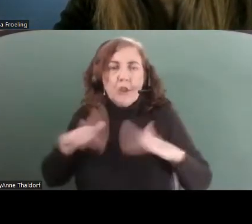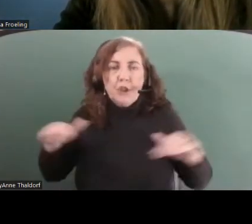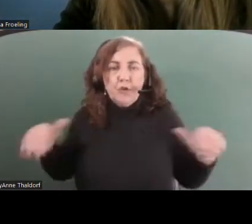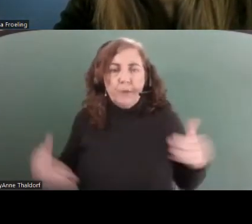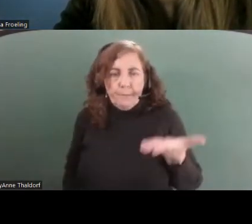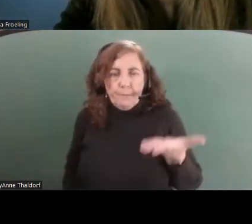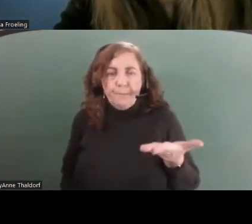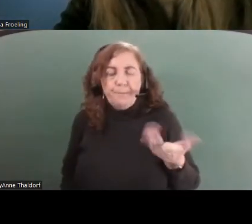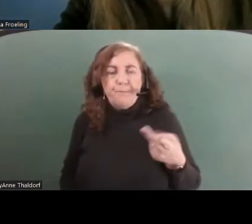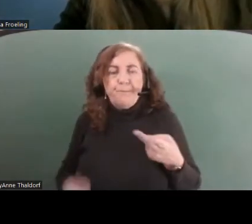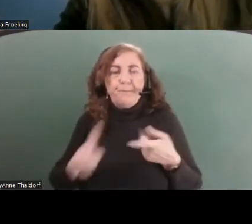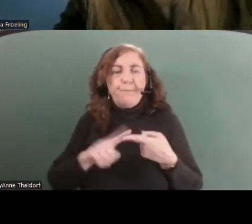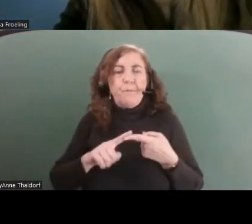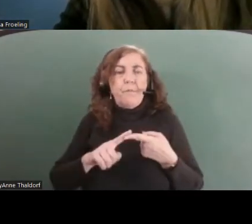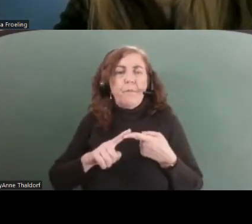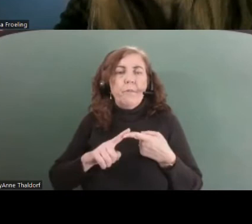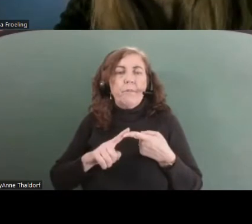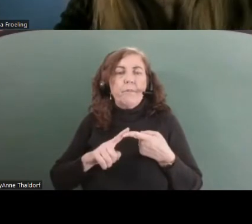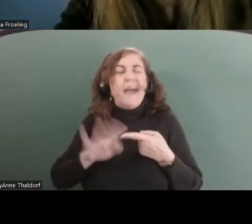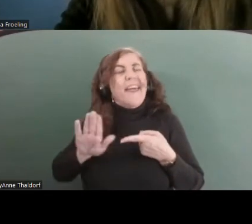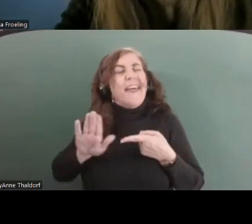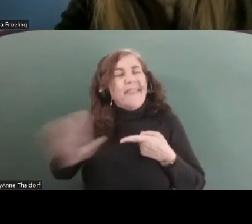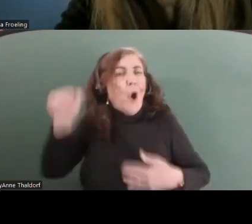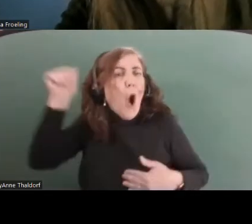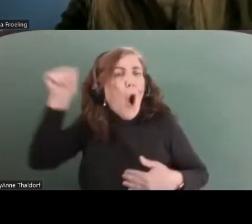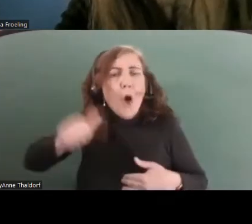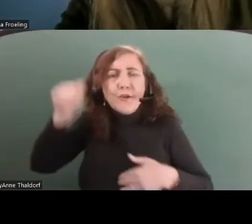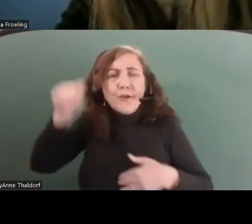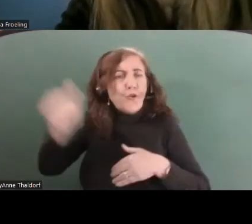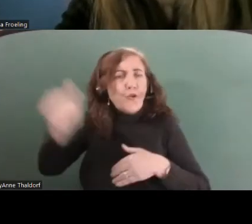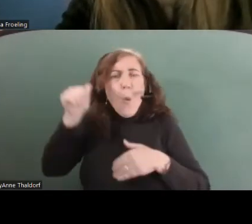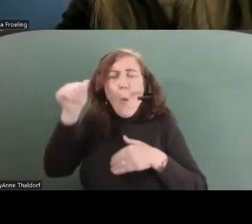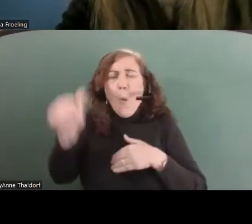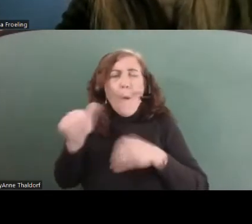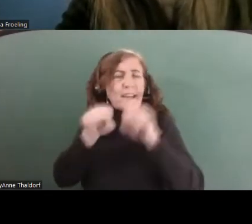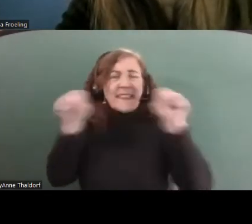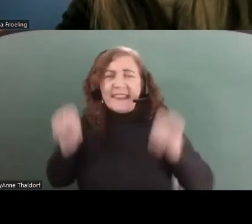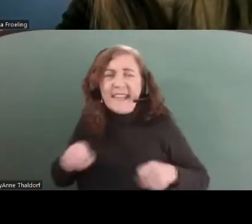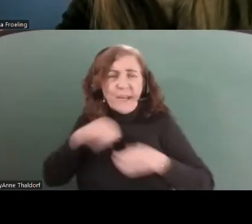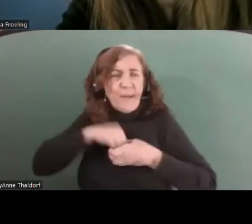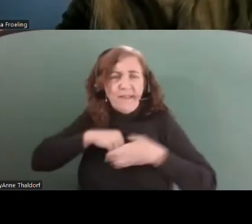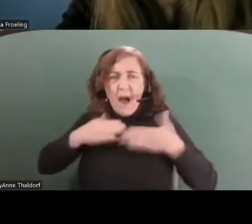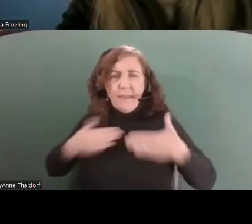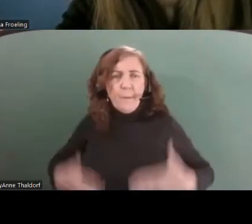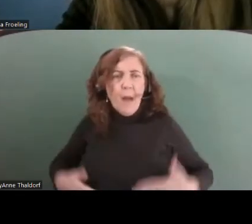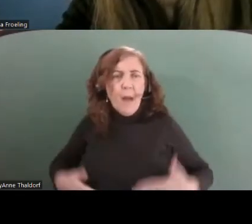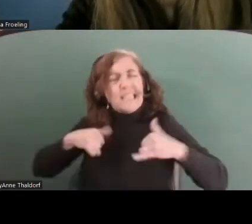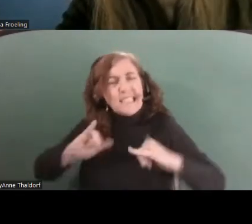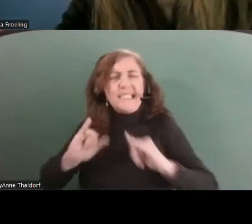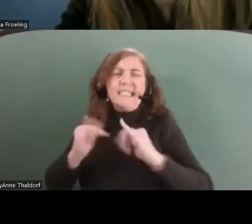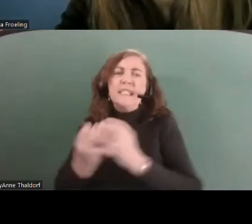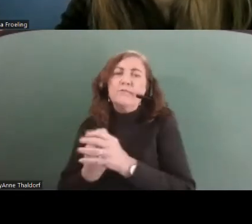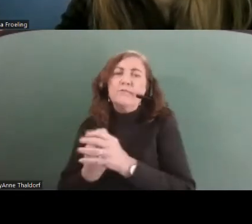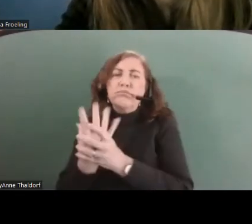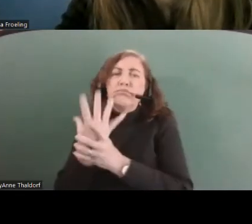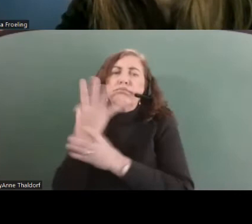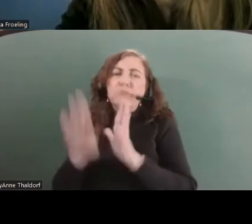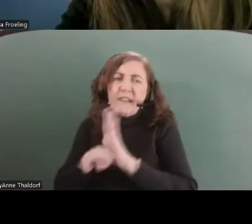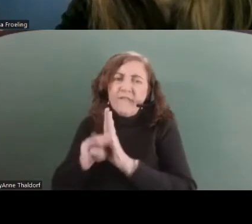The auditory system is still developing. It won't be fully developed until their late teens, like older than